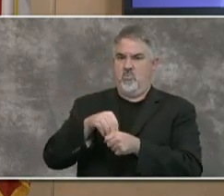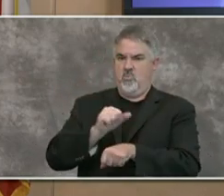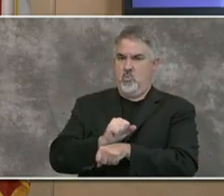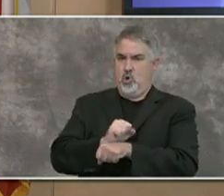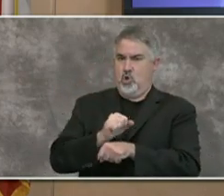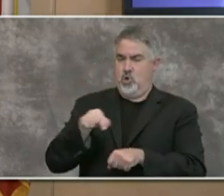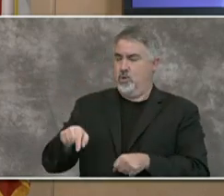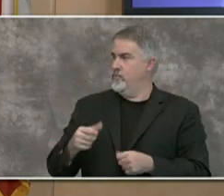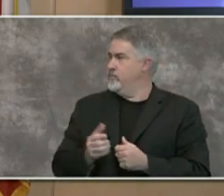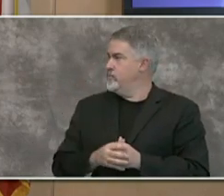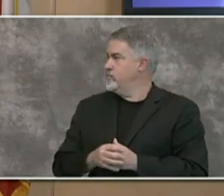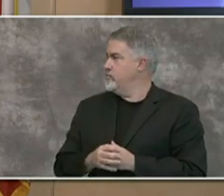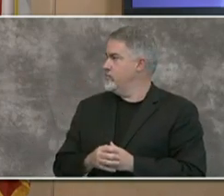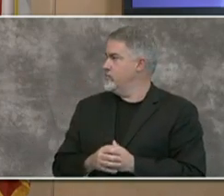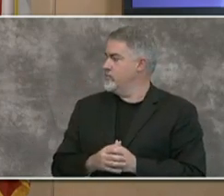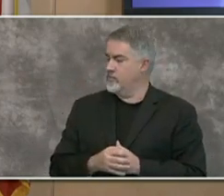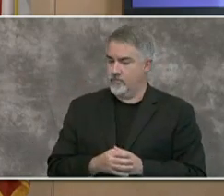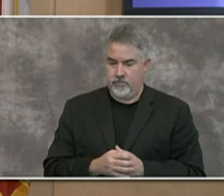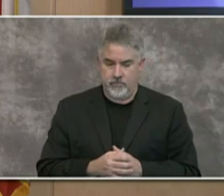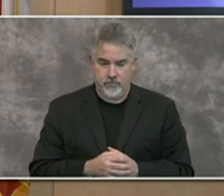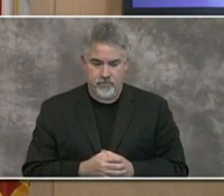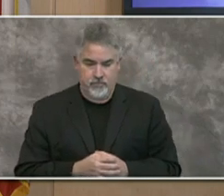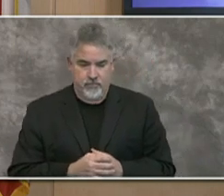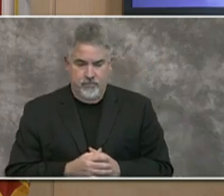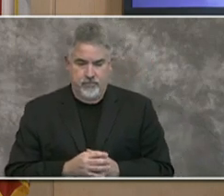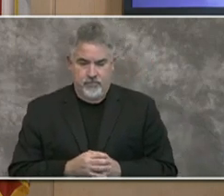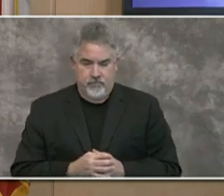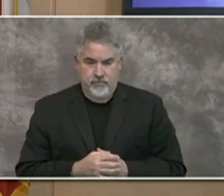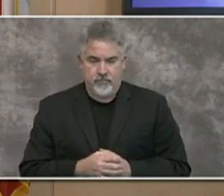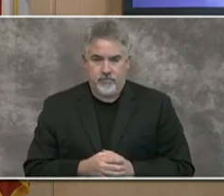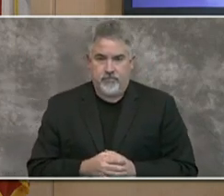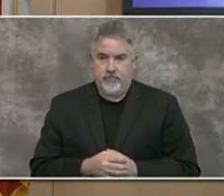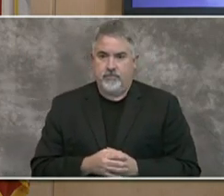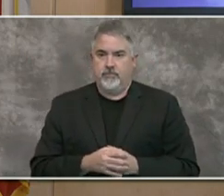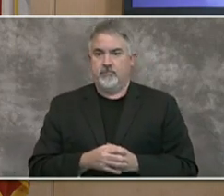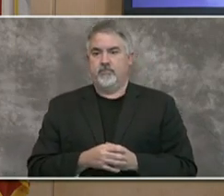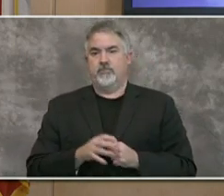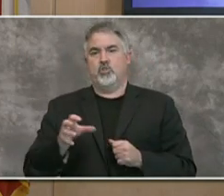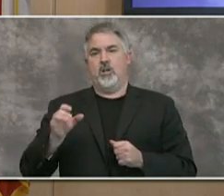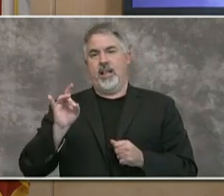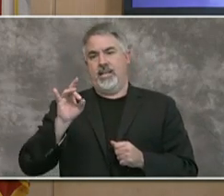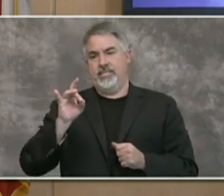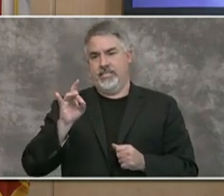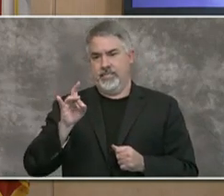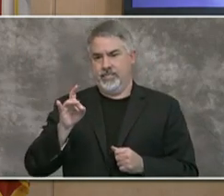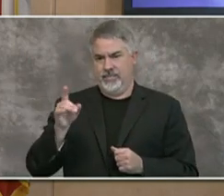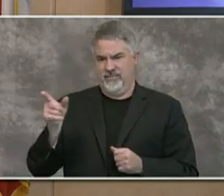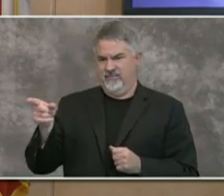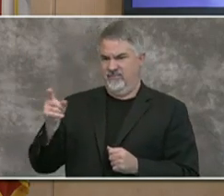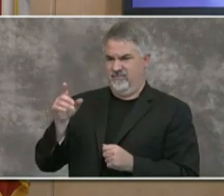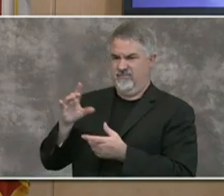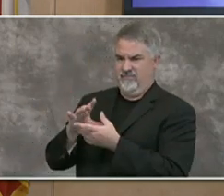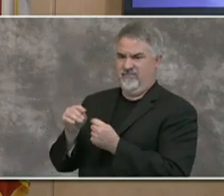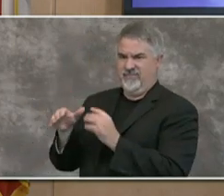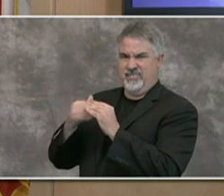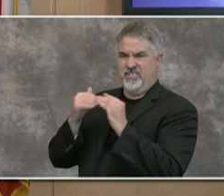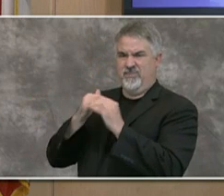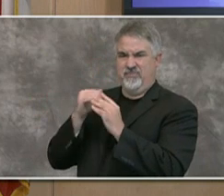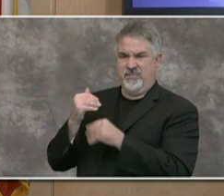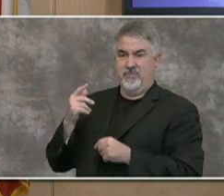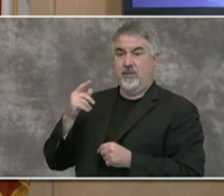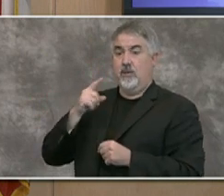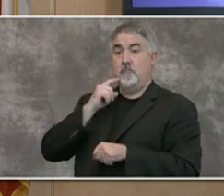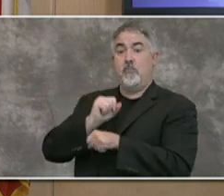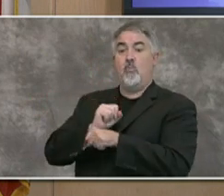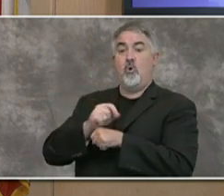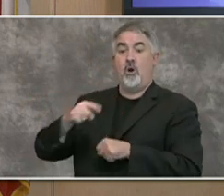touched on this. Steve Price is looking for a little clarification from Channel 8. We are getting emails from workers at essential businesses concerned